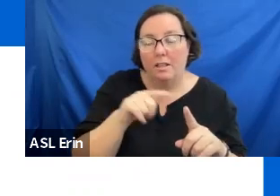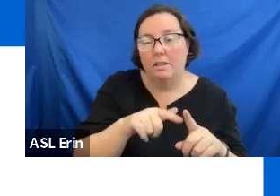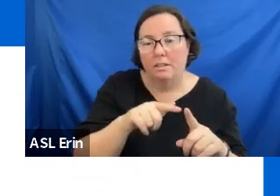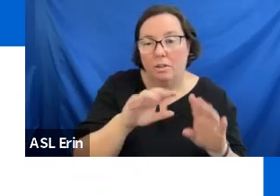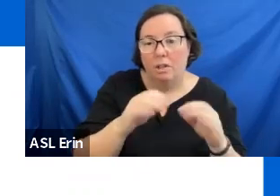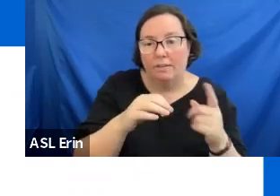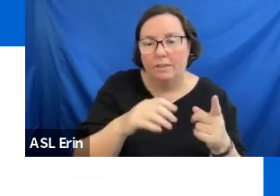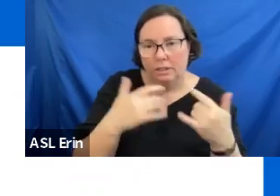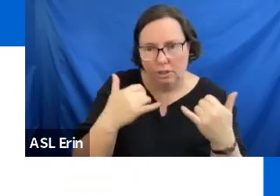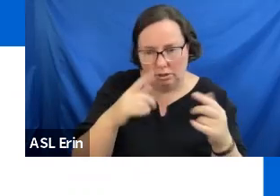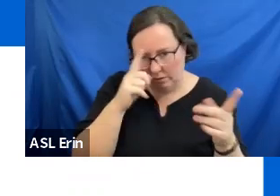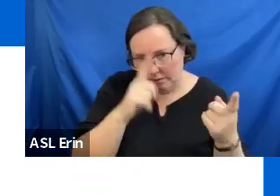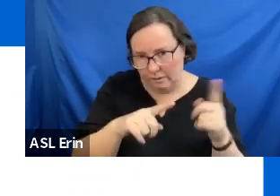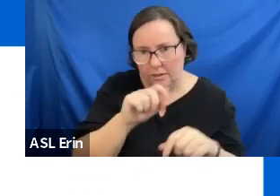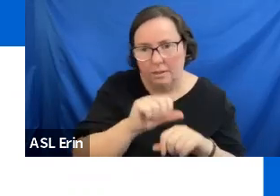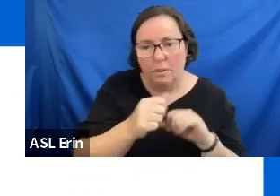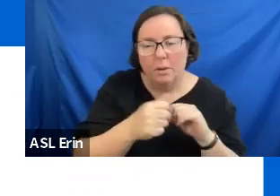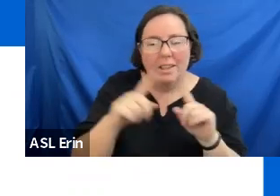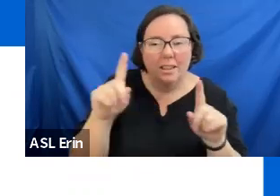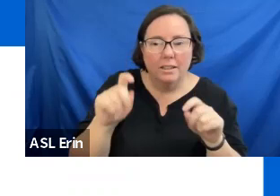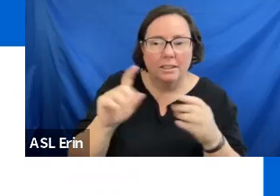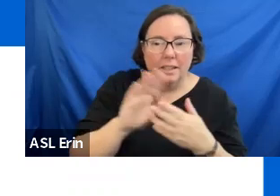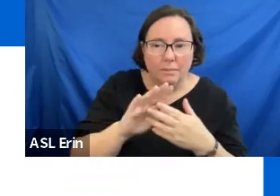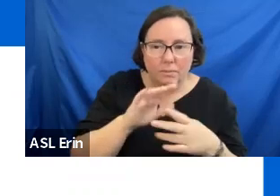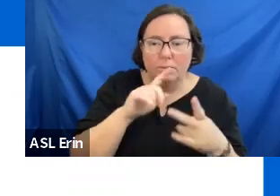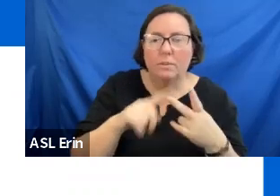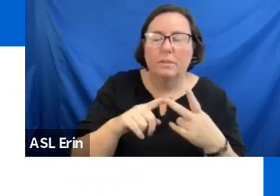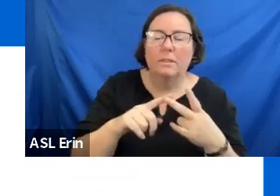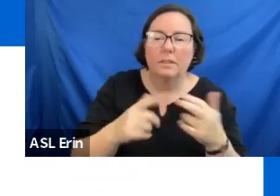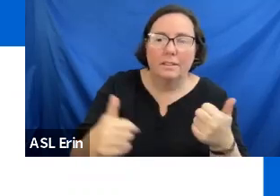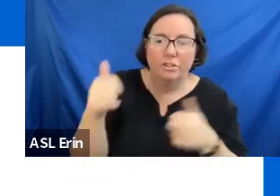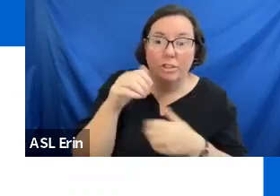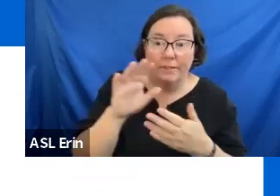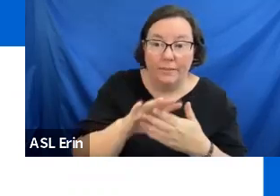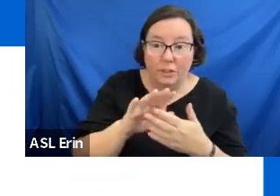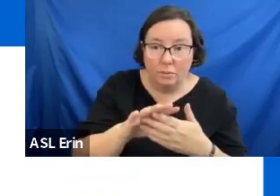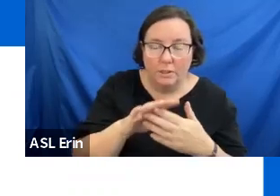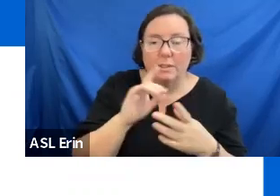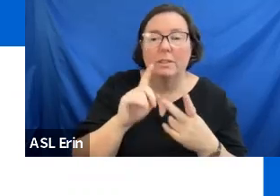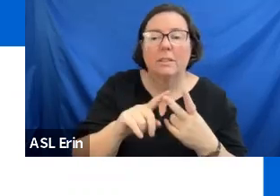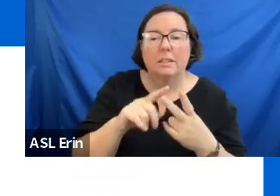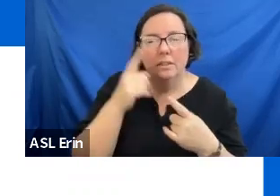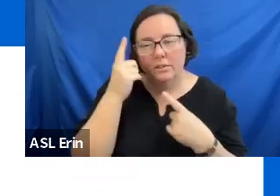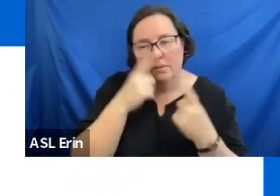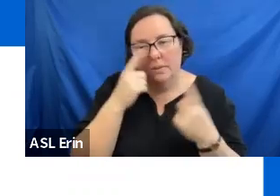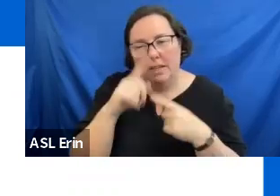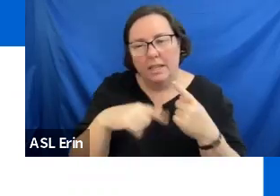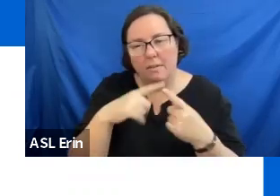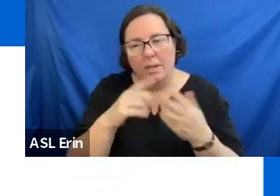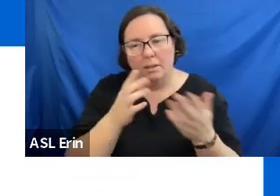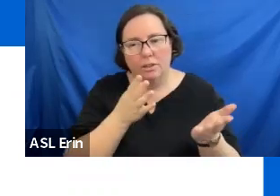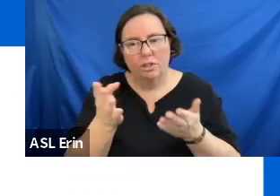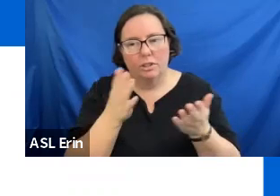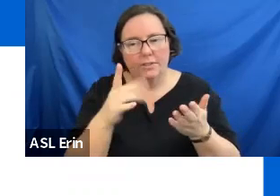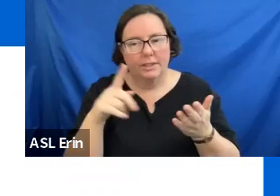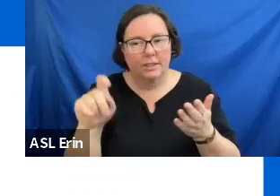is currently working with our exam schools and our chief of schools to begin thinking about the services